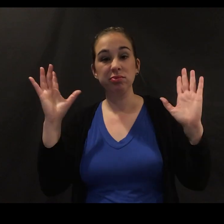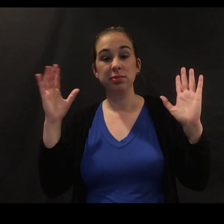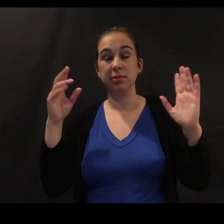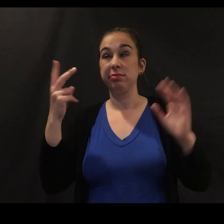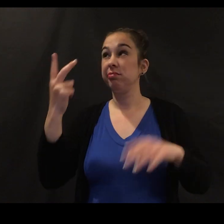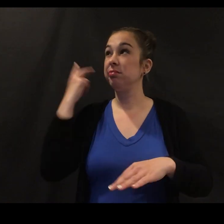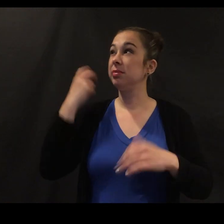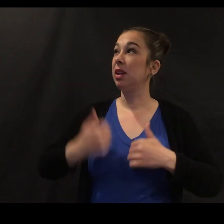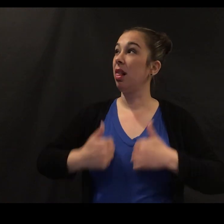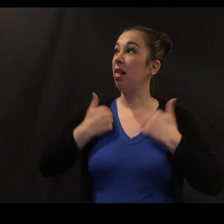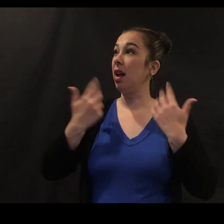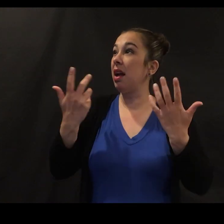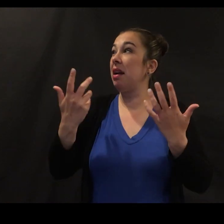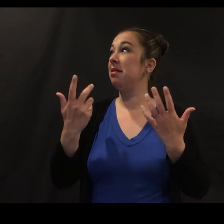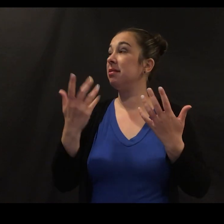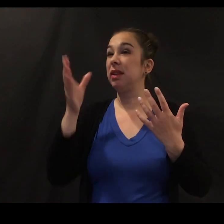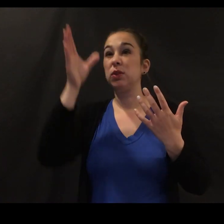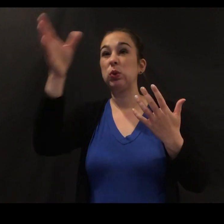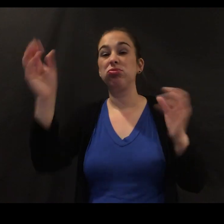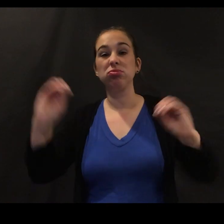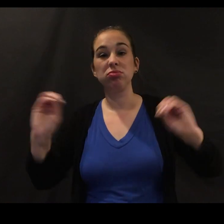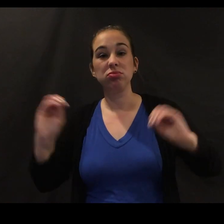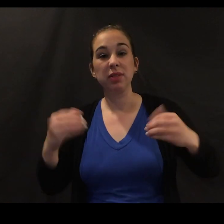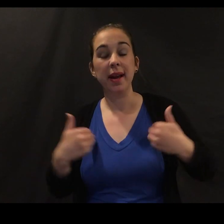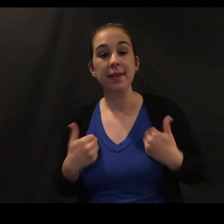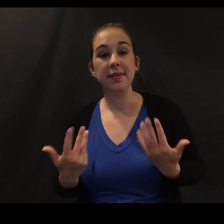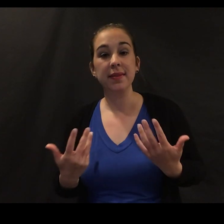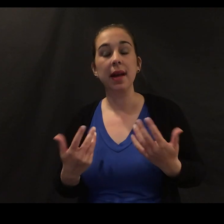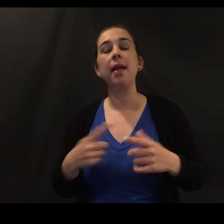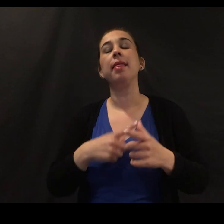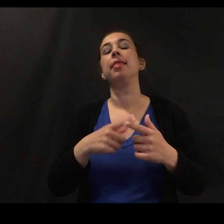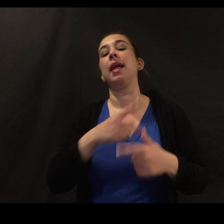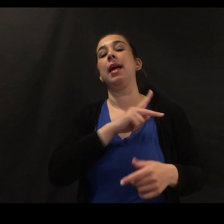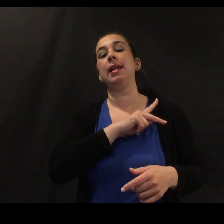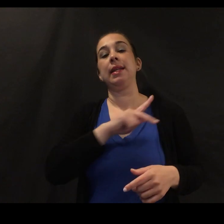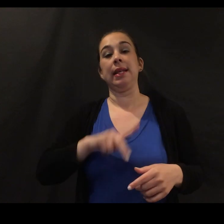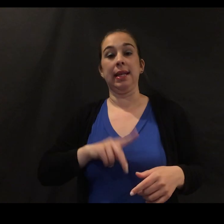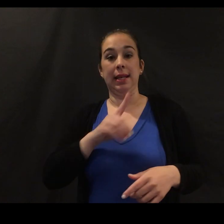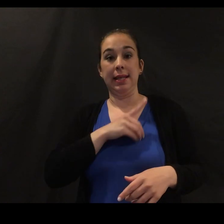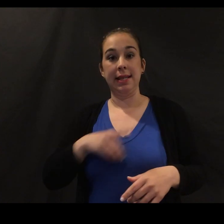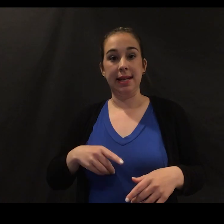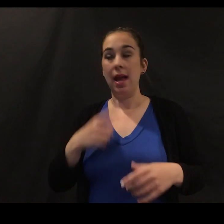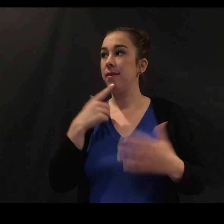seeing no future at all. And here's the king, King David, saying, "Is there